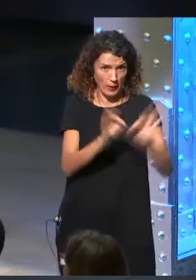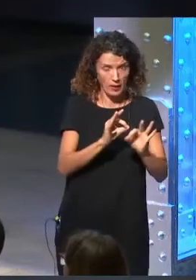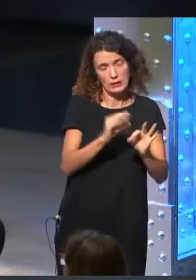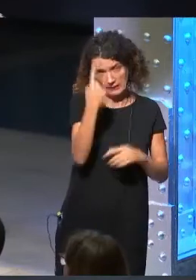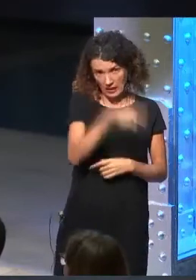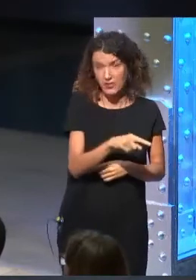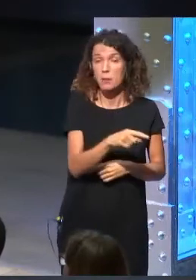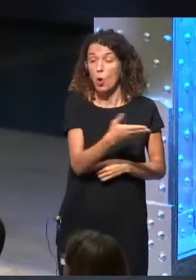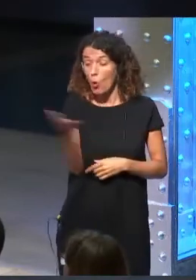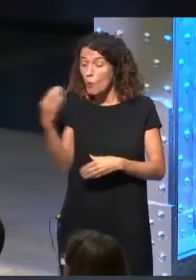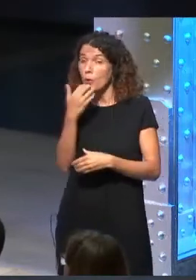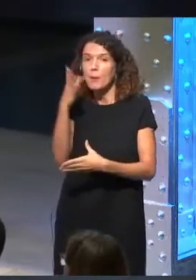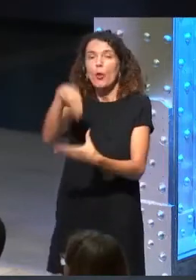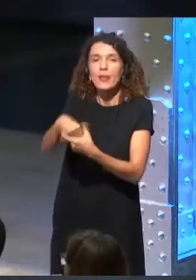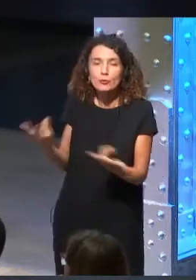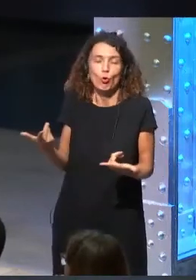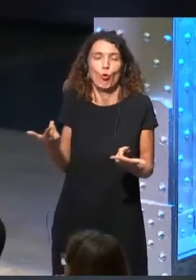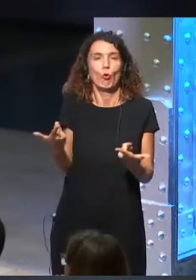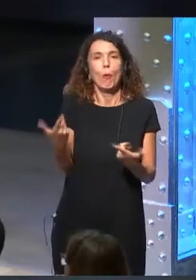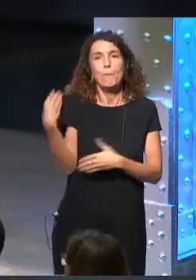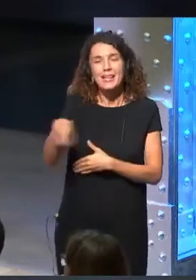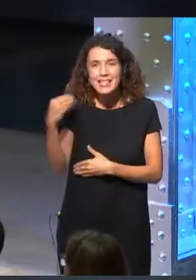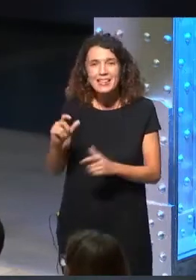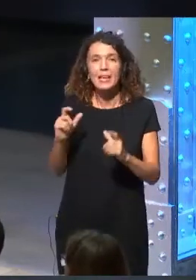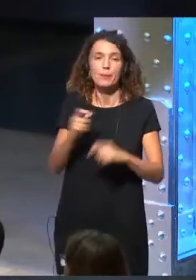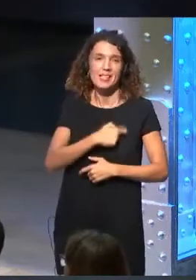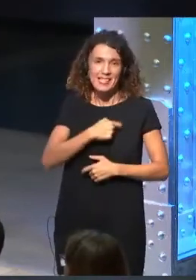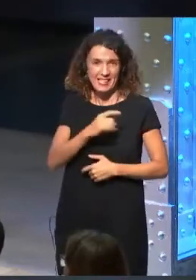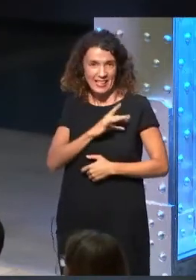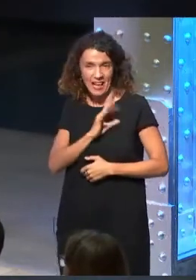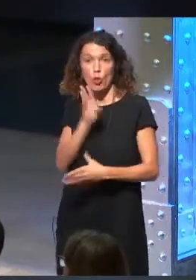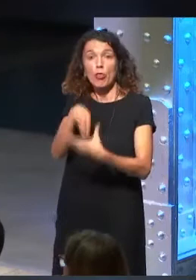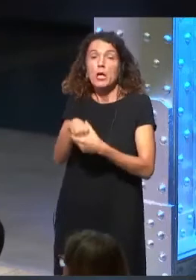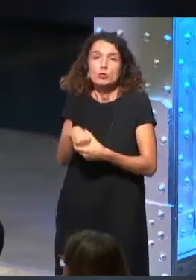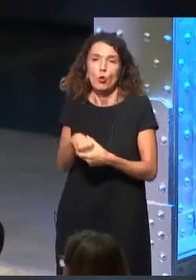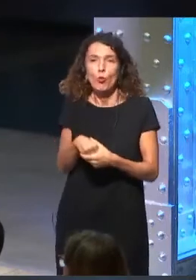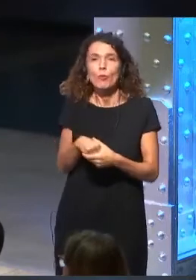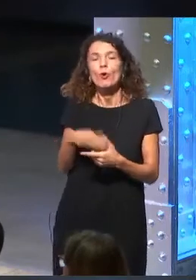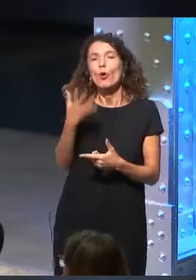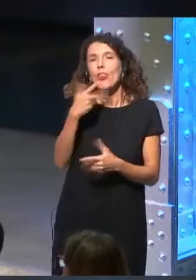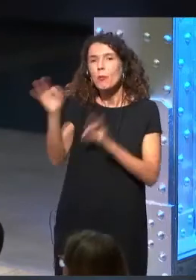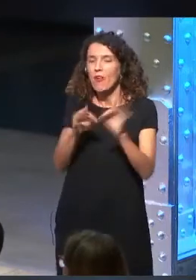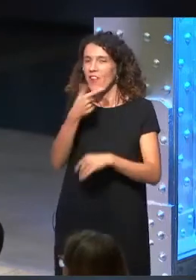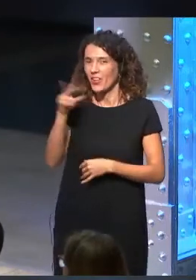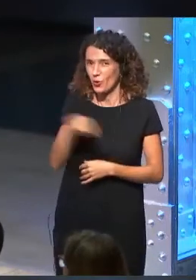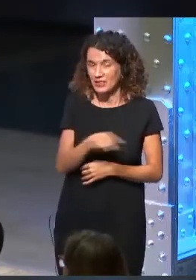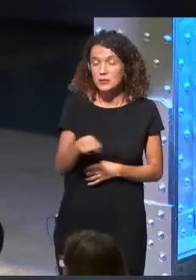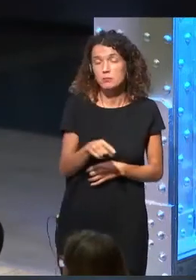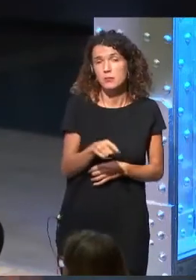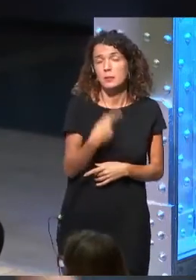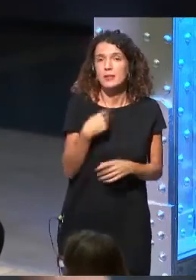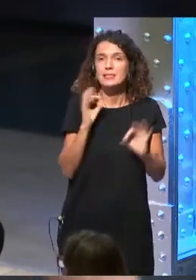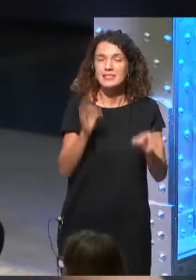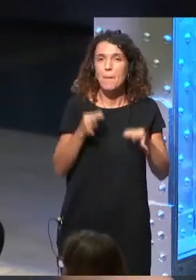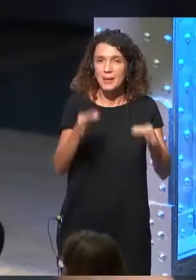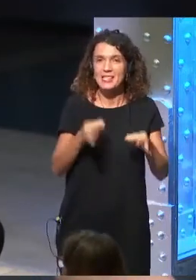are chairing trade union committees. So you get pushed up,